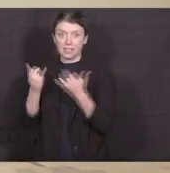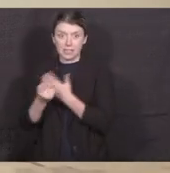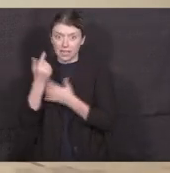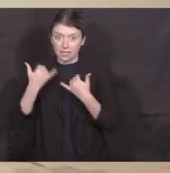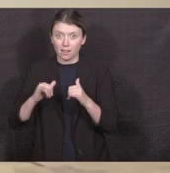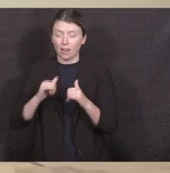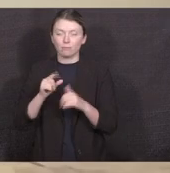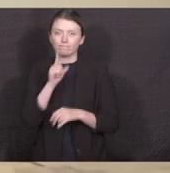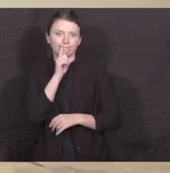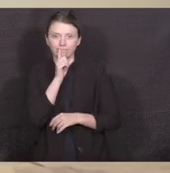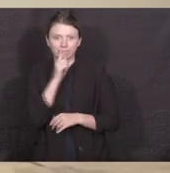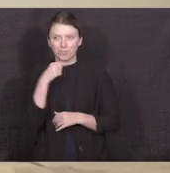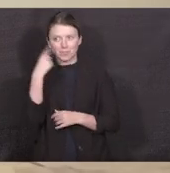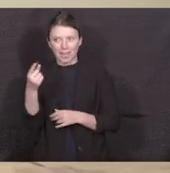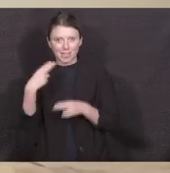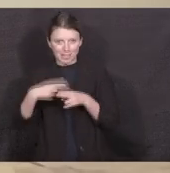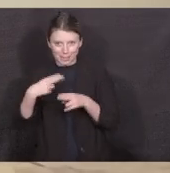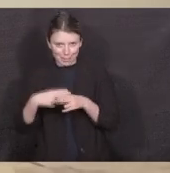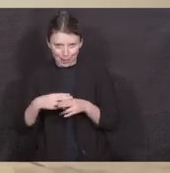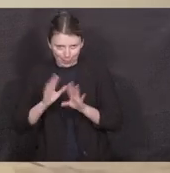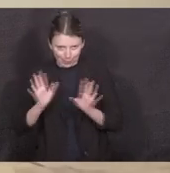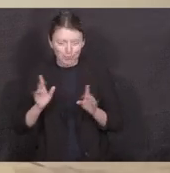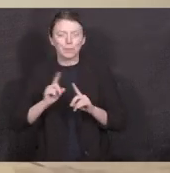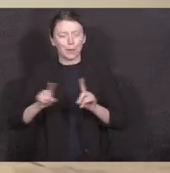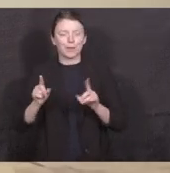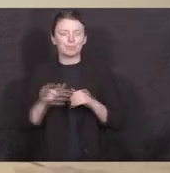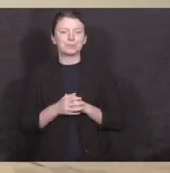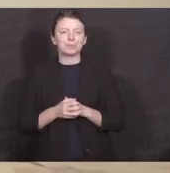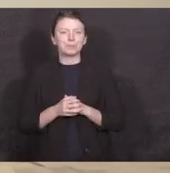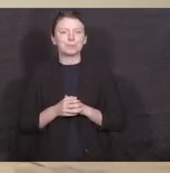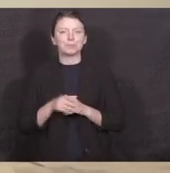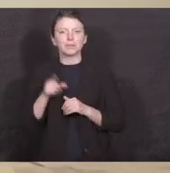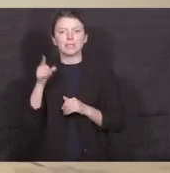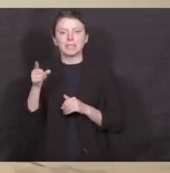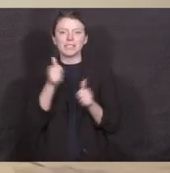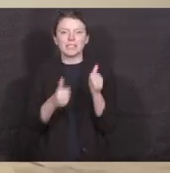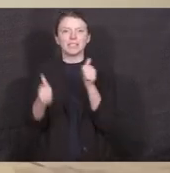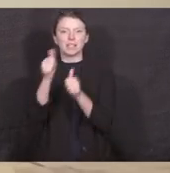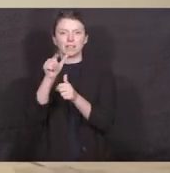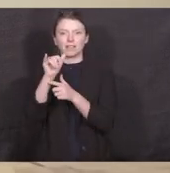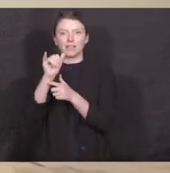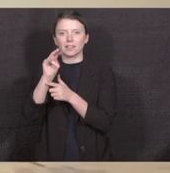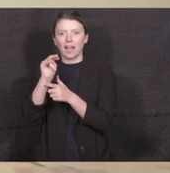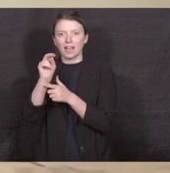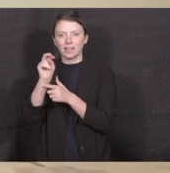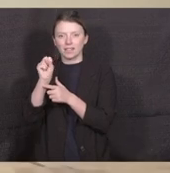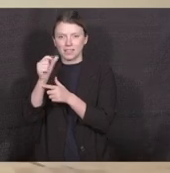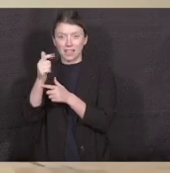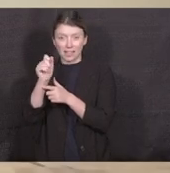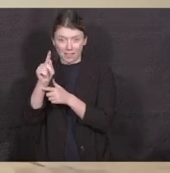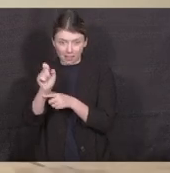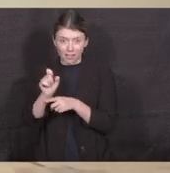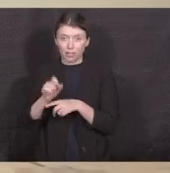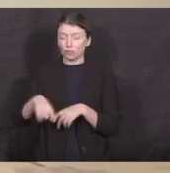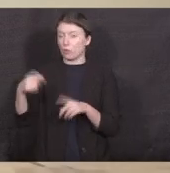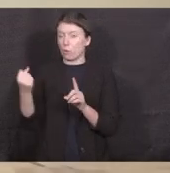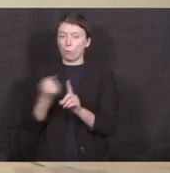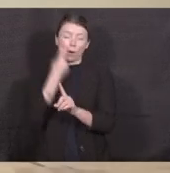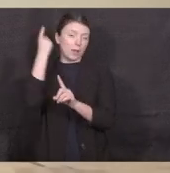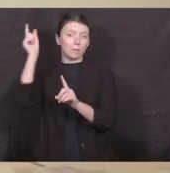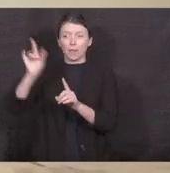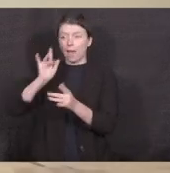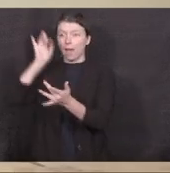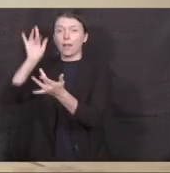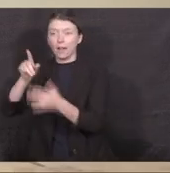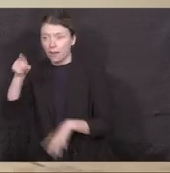say his name because I didn't tell him I was going to talk about it, but he's an executive at Lionsgate. And I just randomly reached out to him and said,